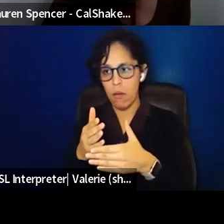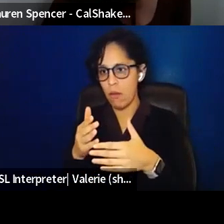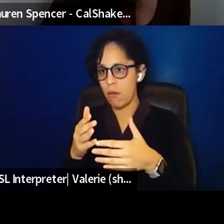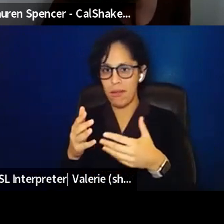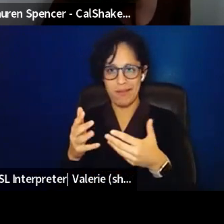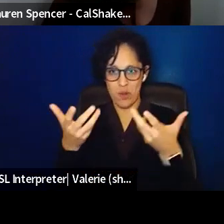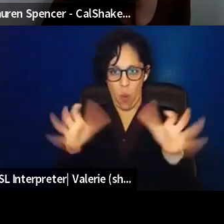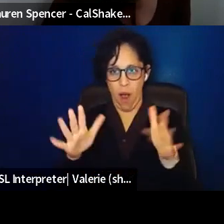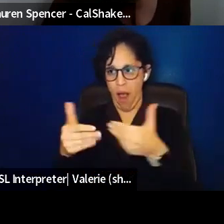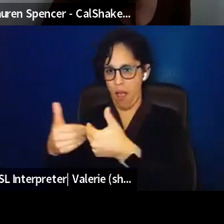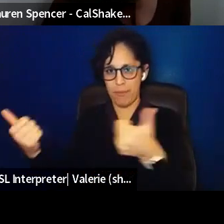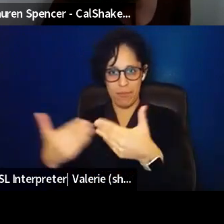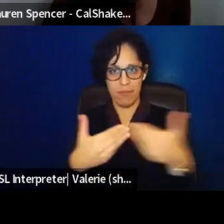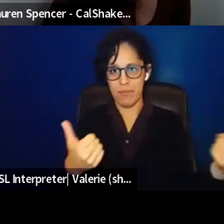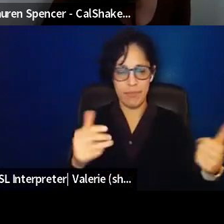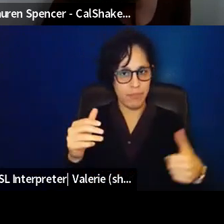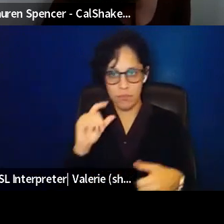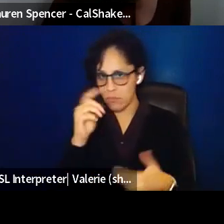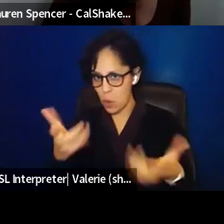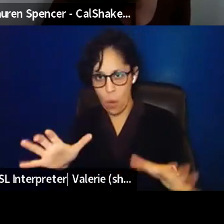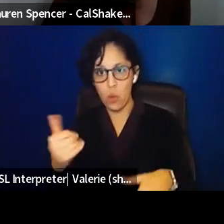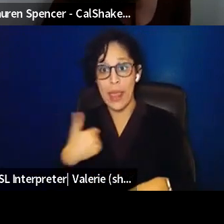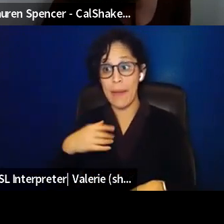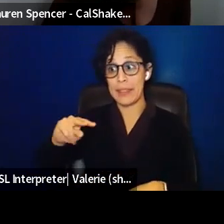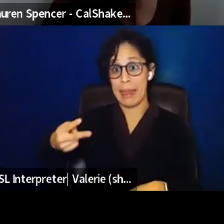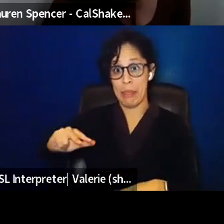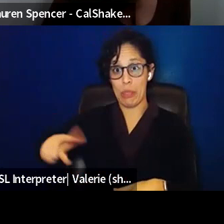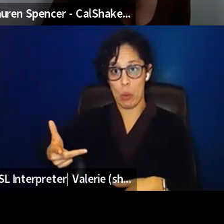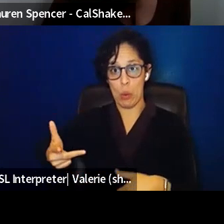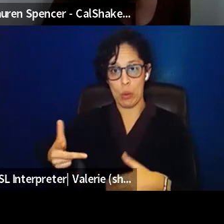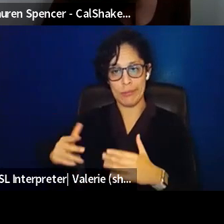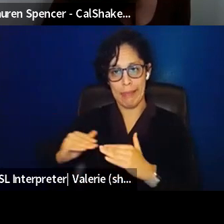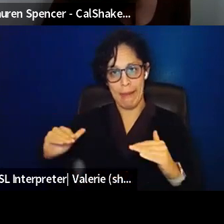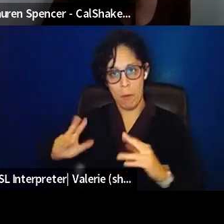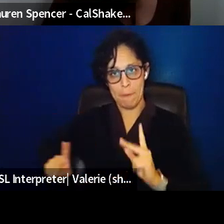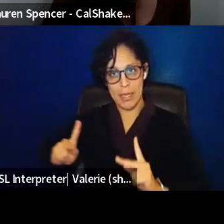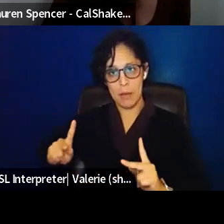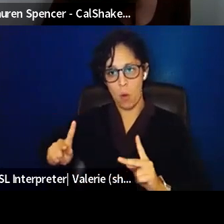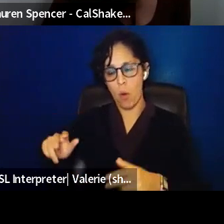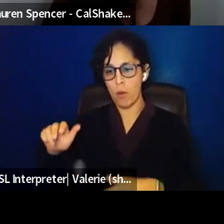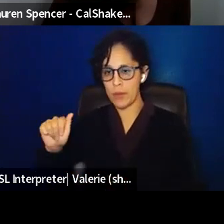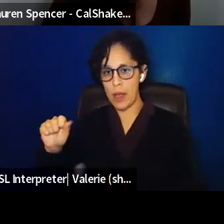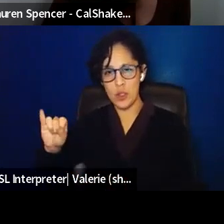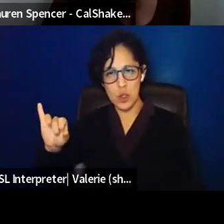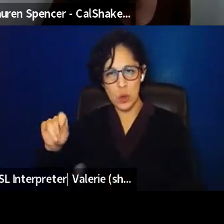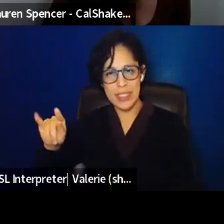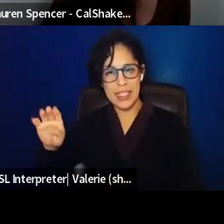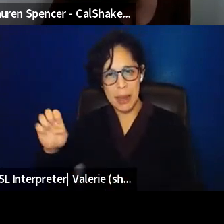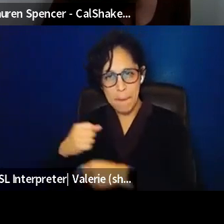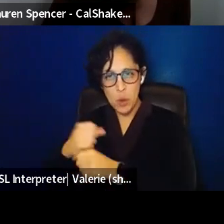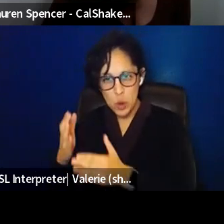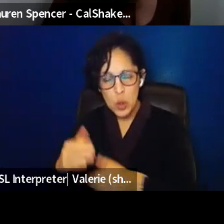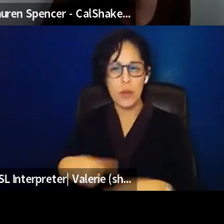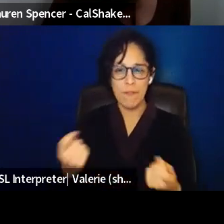down. We're hiring second and third sort of level folks, associate producers, artistic associates, festival